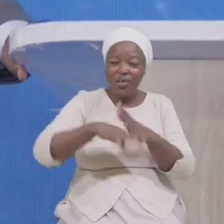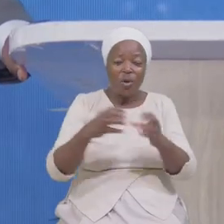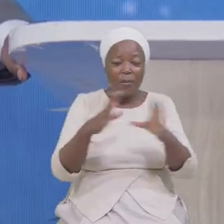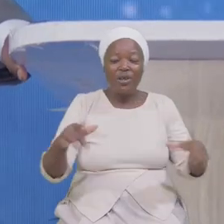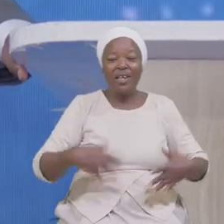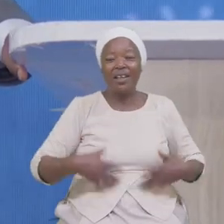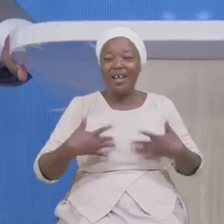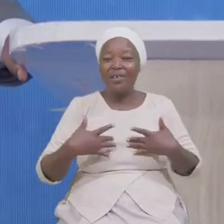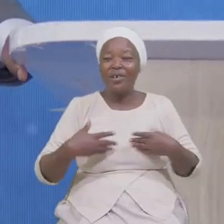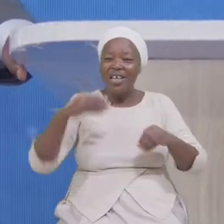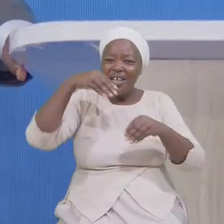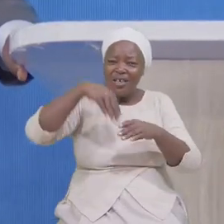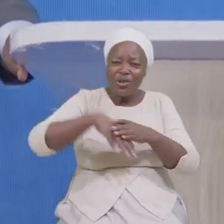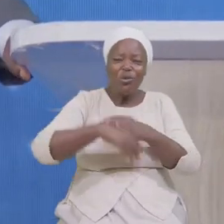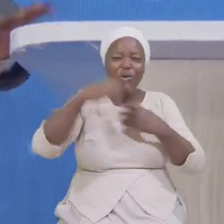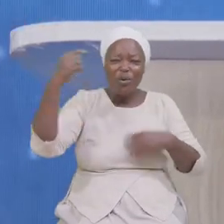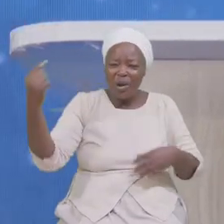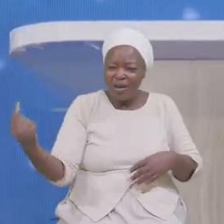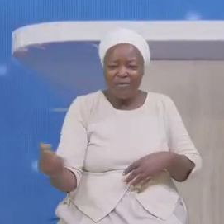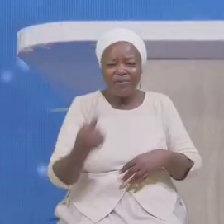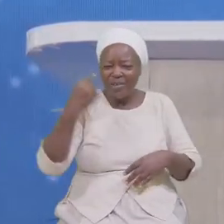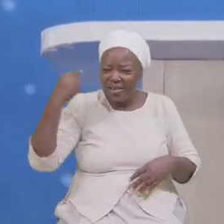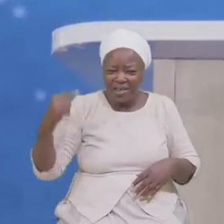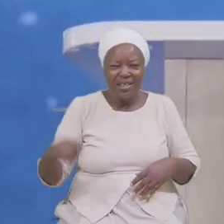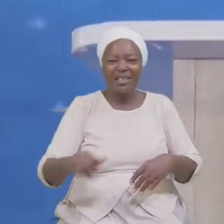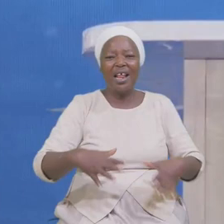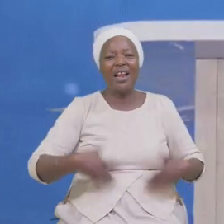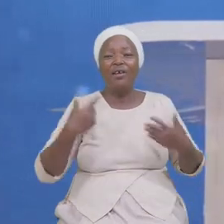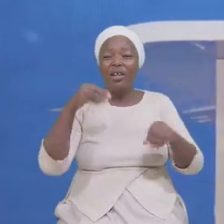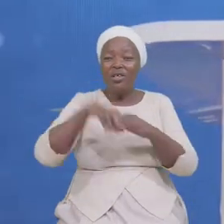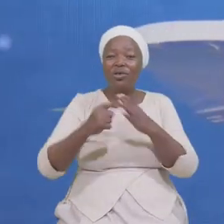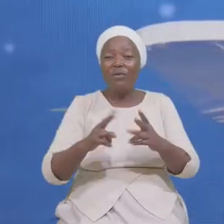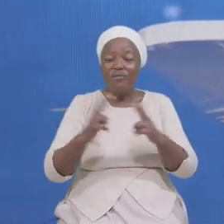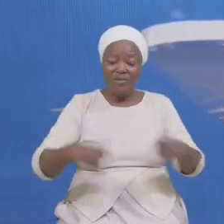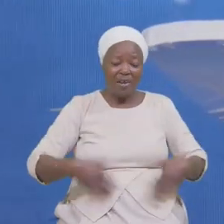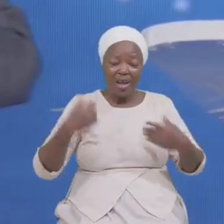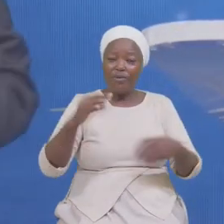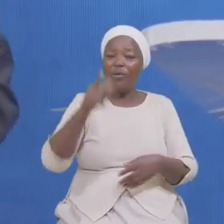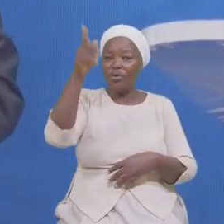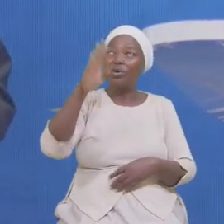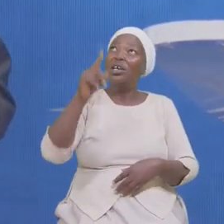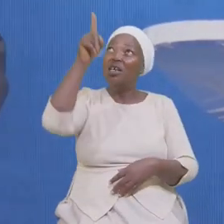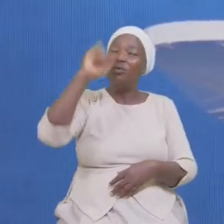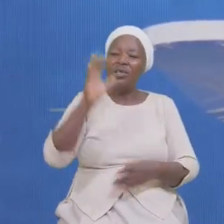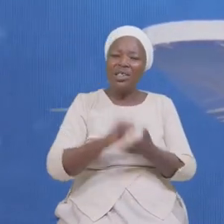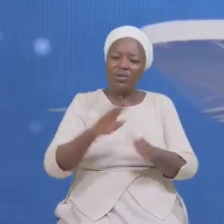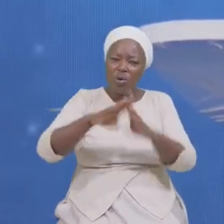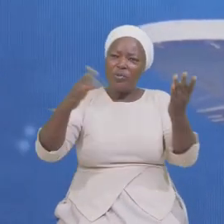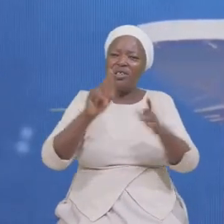life, into everlasting life, into the very life of God. He's the one that opens the door.